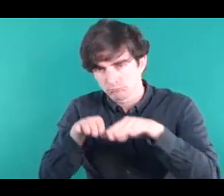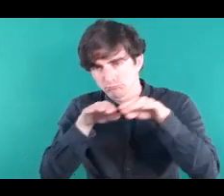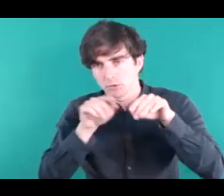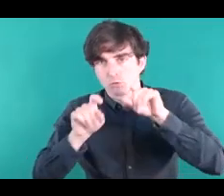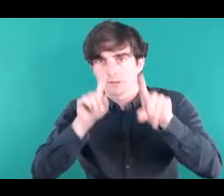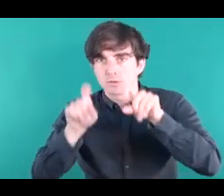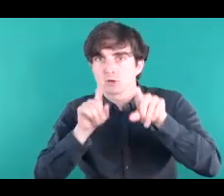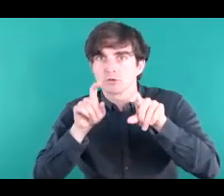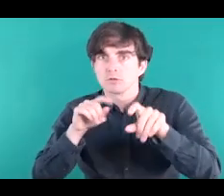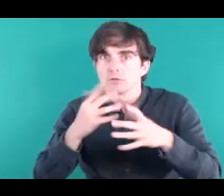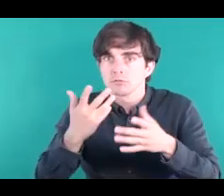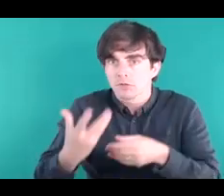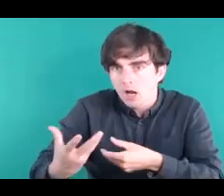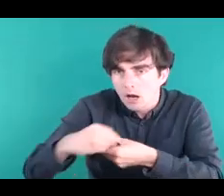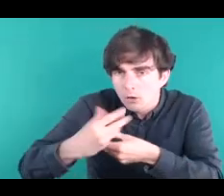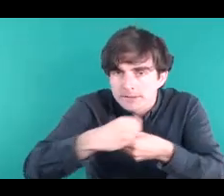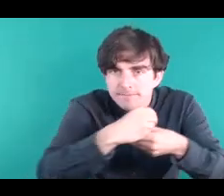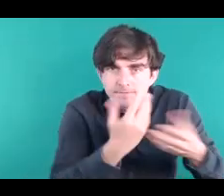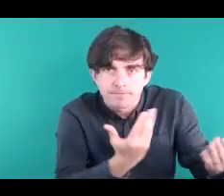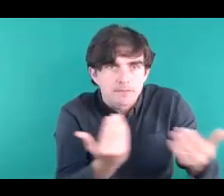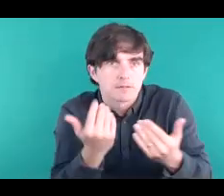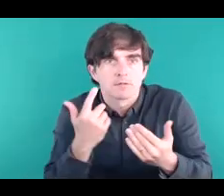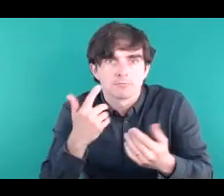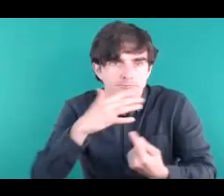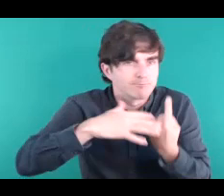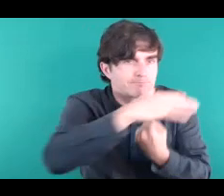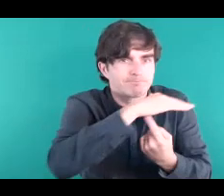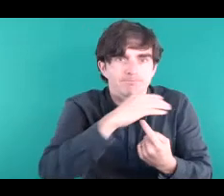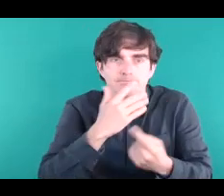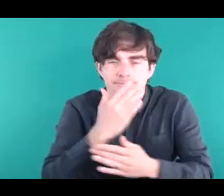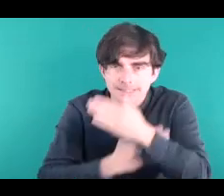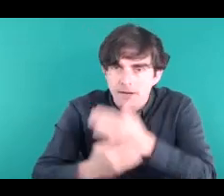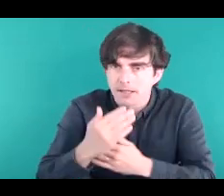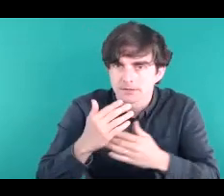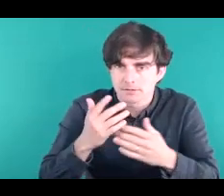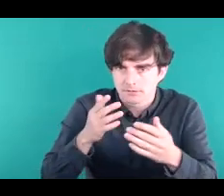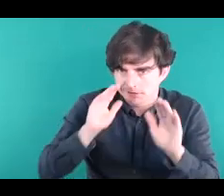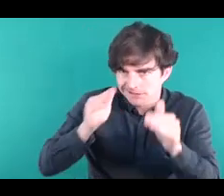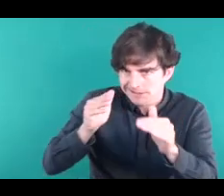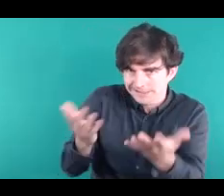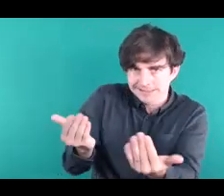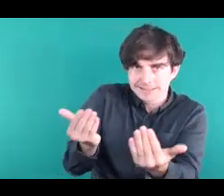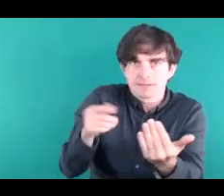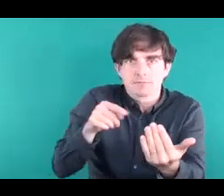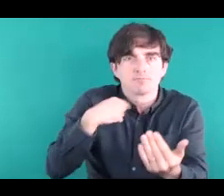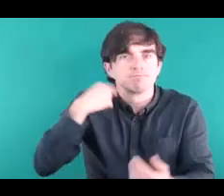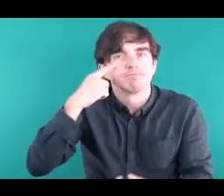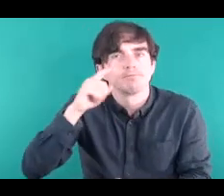believe that those two things combined could create some momentum and opportunity, and at the same